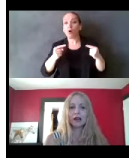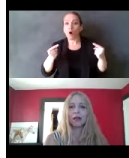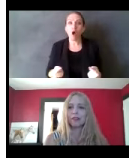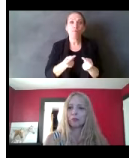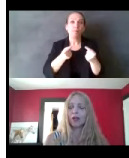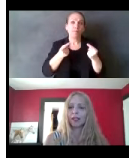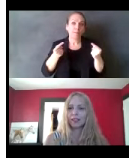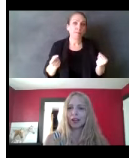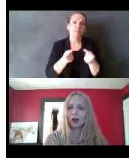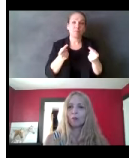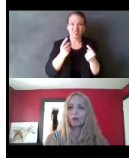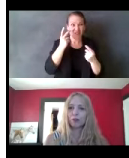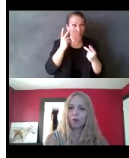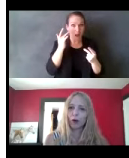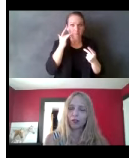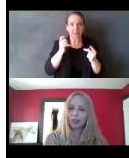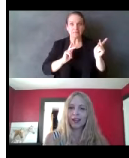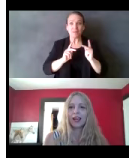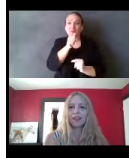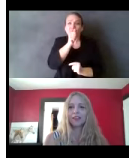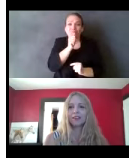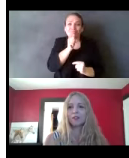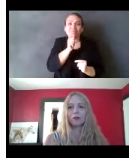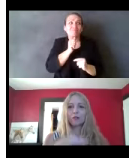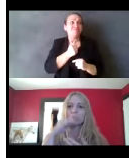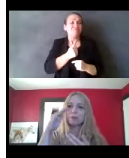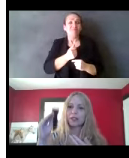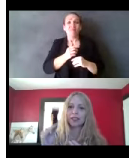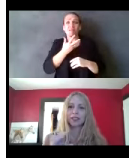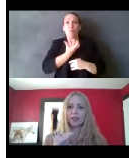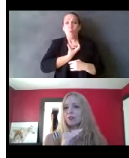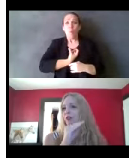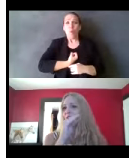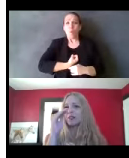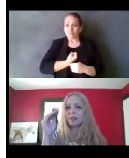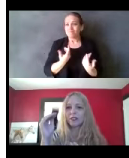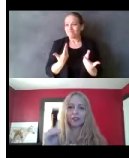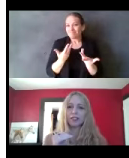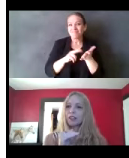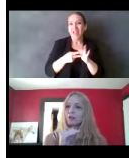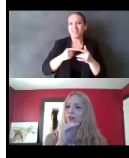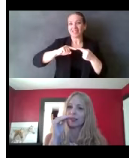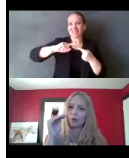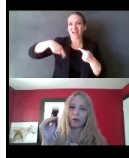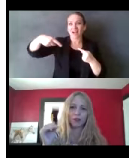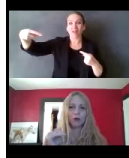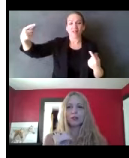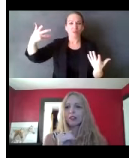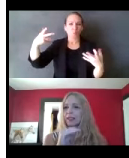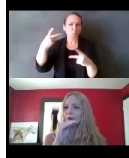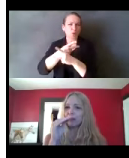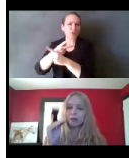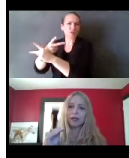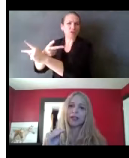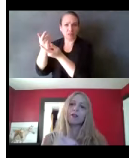silence and they were not getting help or support. And then those symptoms can continue to go in cycles and get worse and worse,